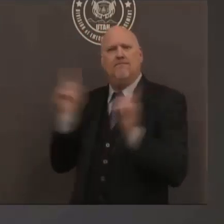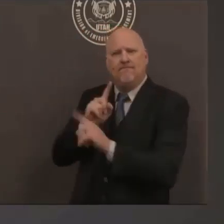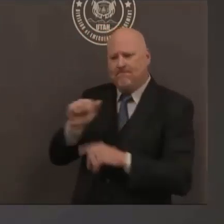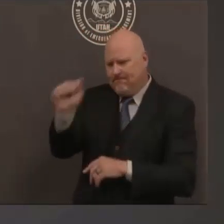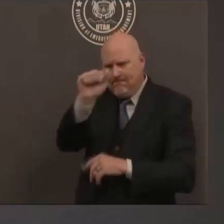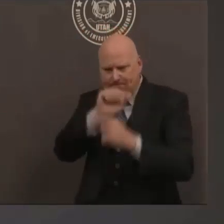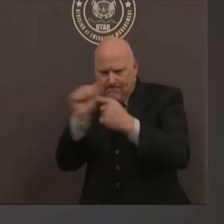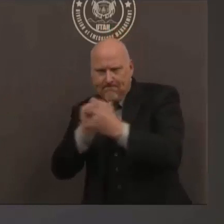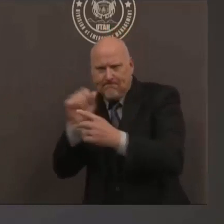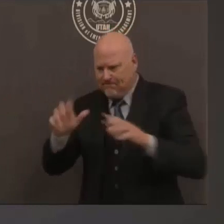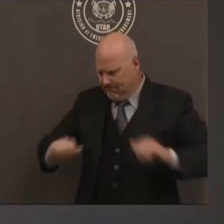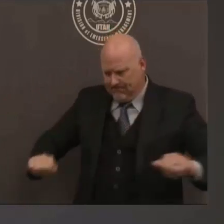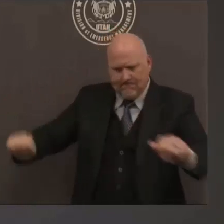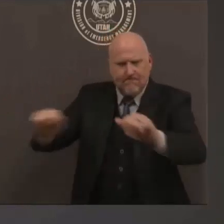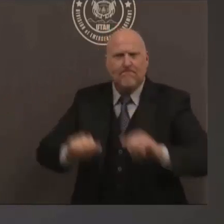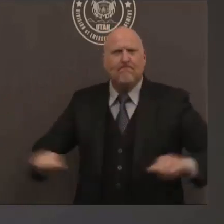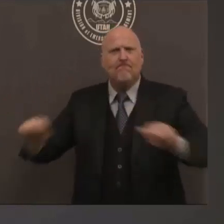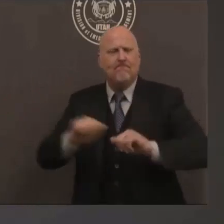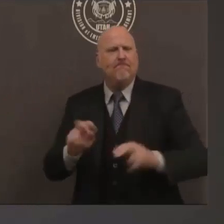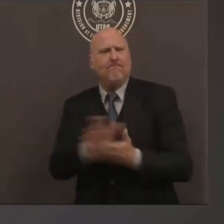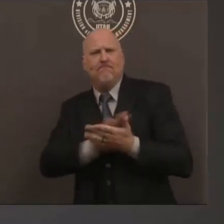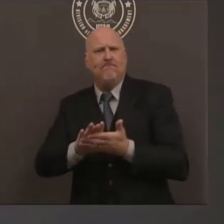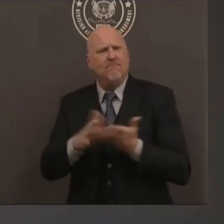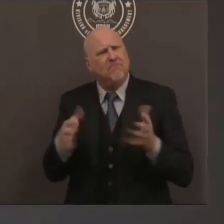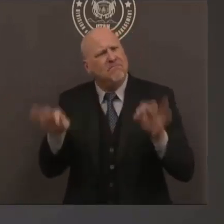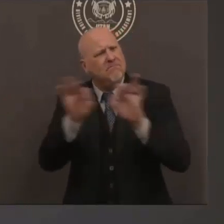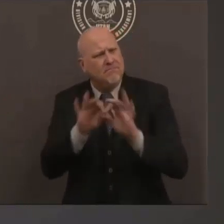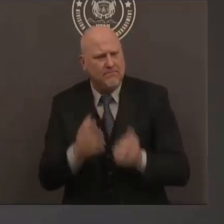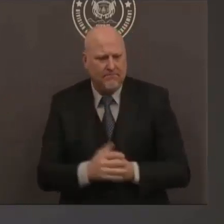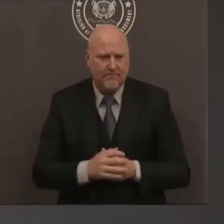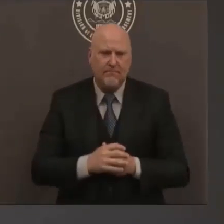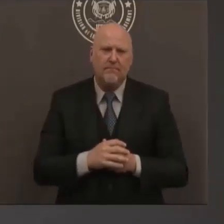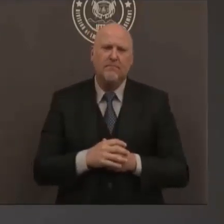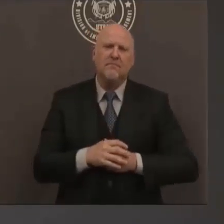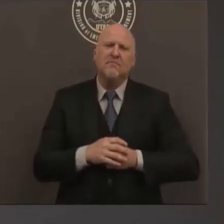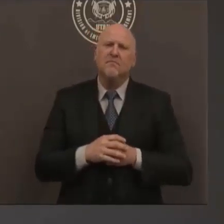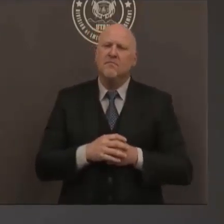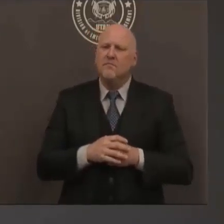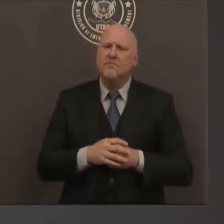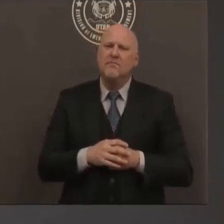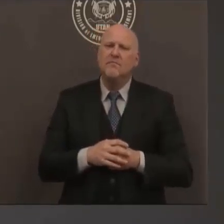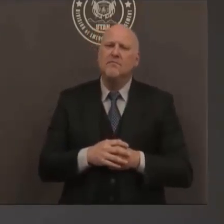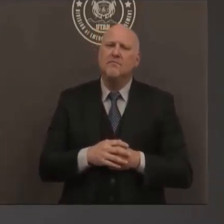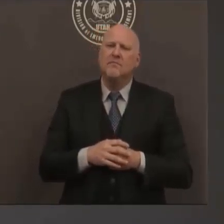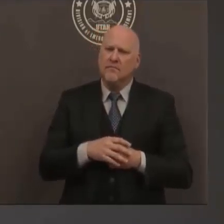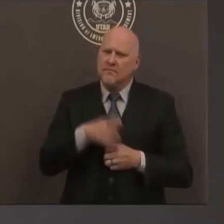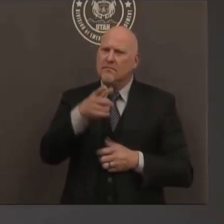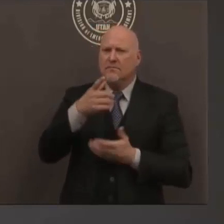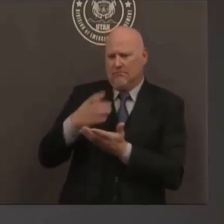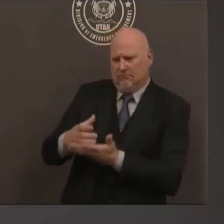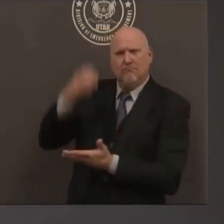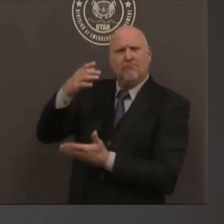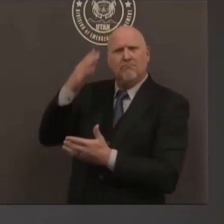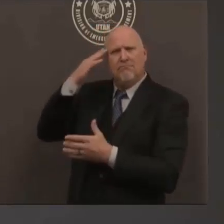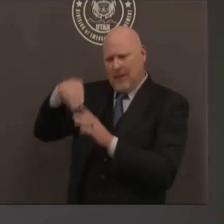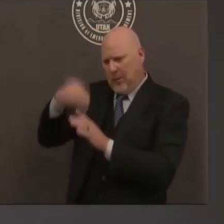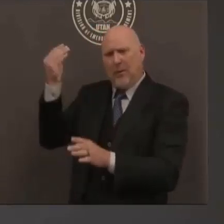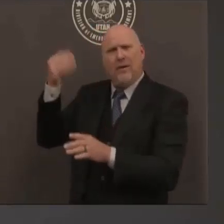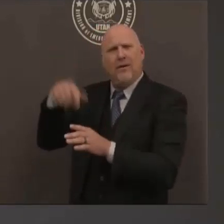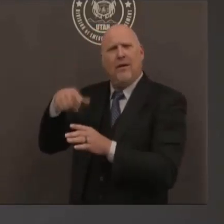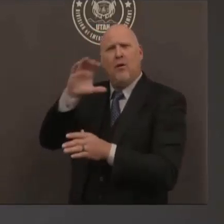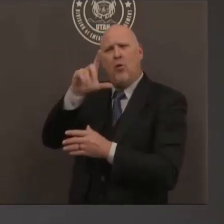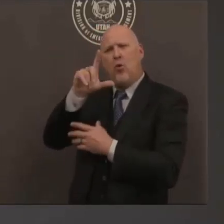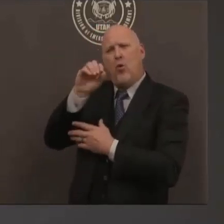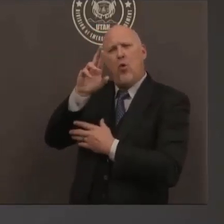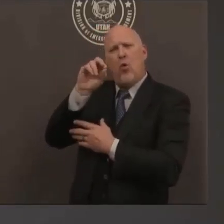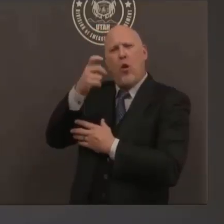Again, have Clorox wipes ought to be available, handy in your home, and certainly in our retail and business outlets. We